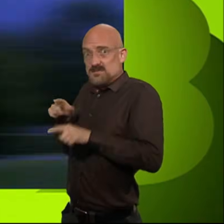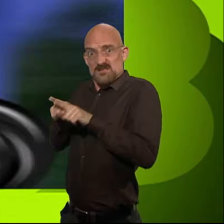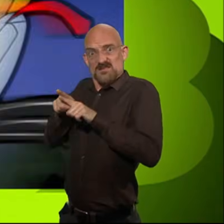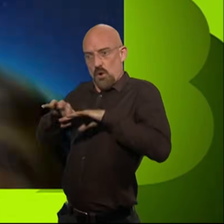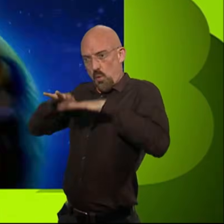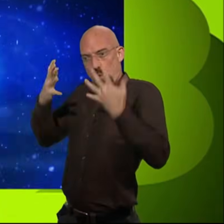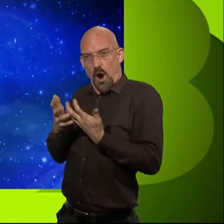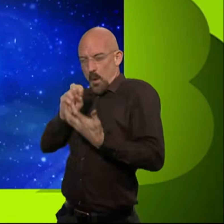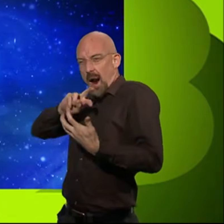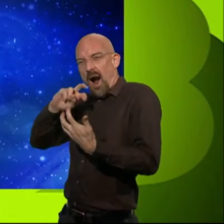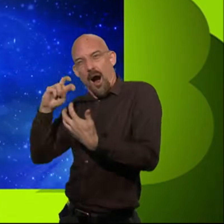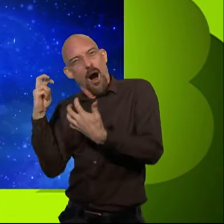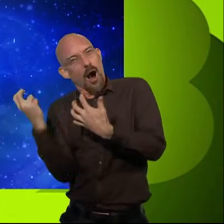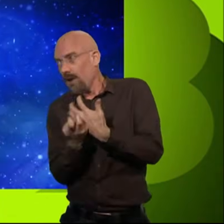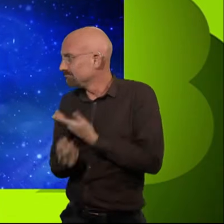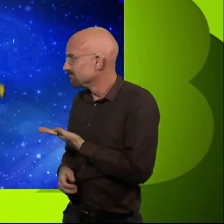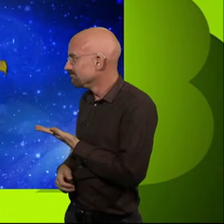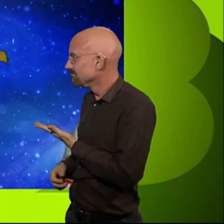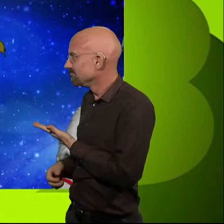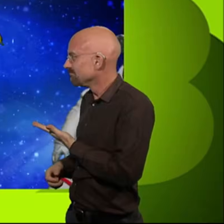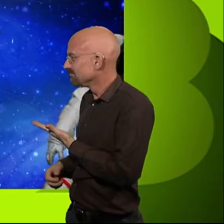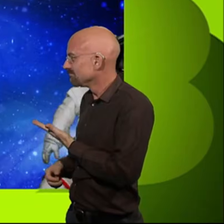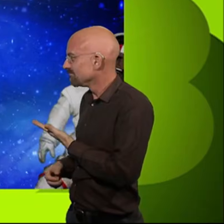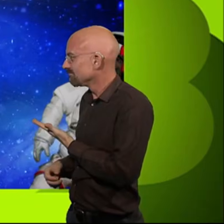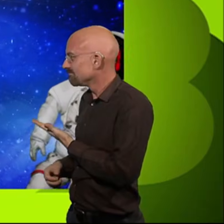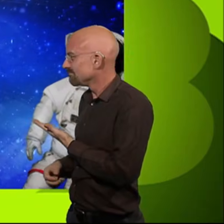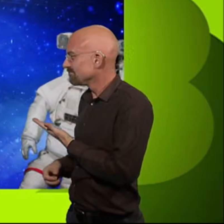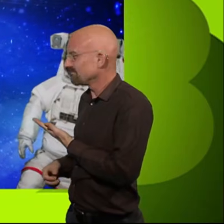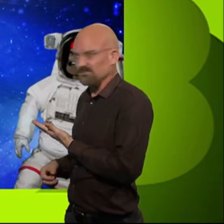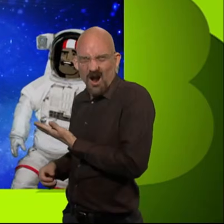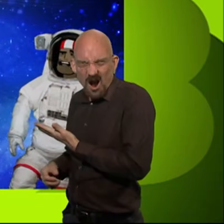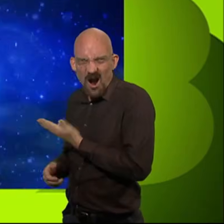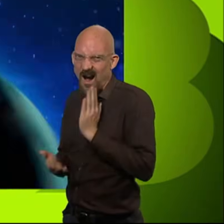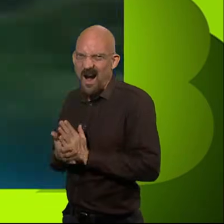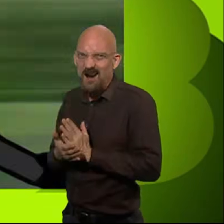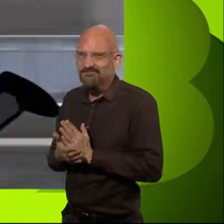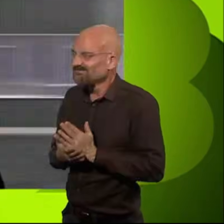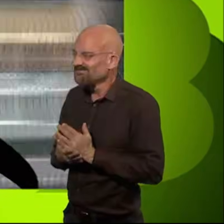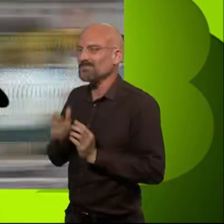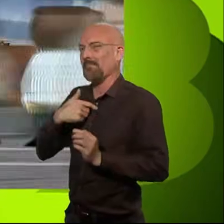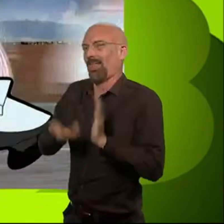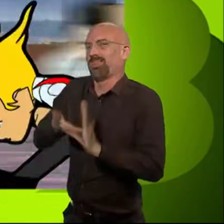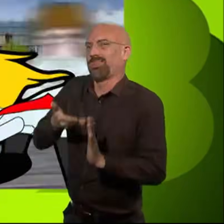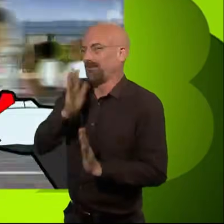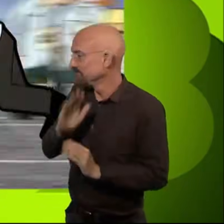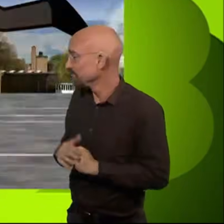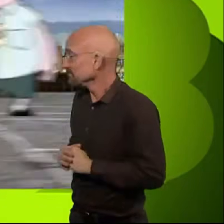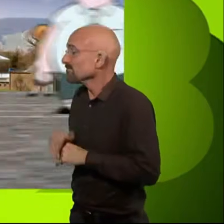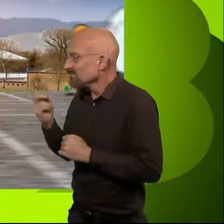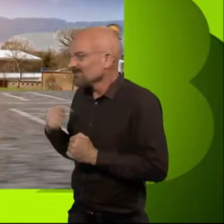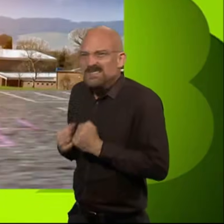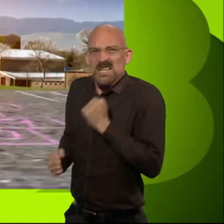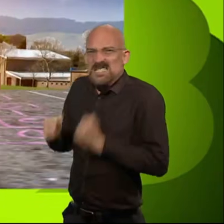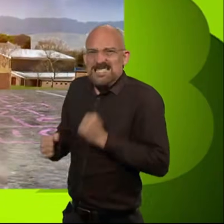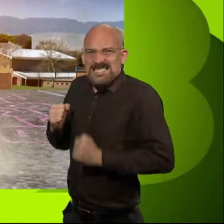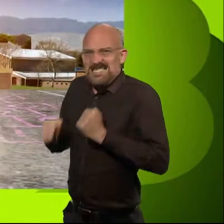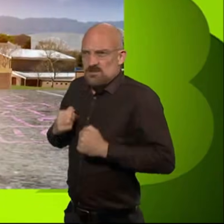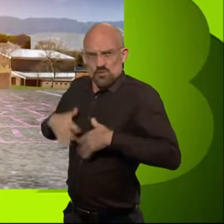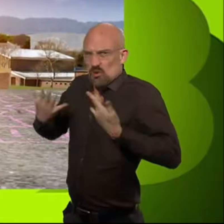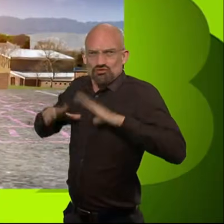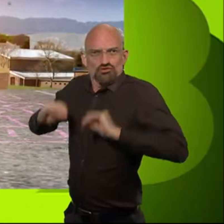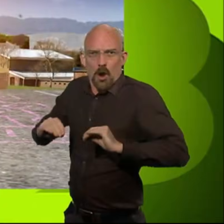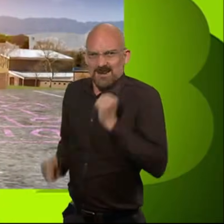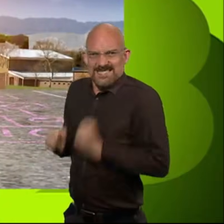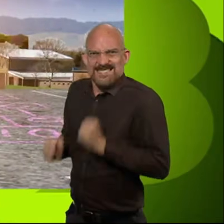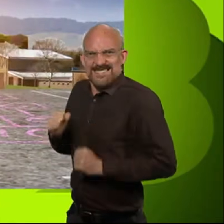across the world and into orbit. No way! No, I'm exaggerating. Nothing could stop him. But then he slipped and went flying into